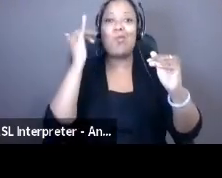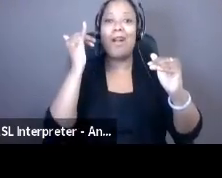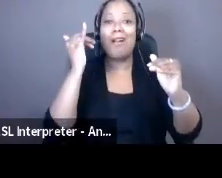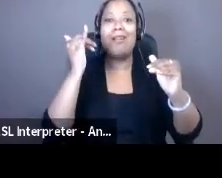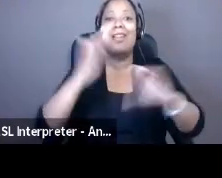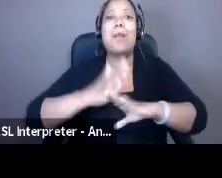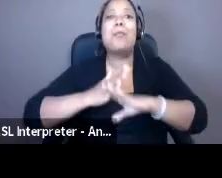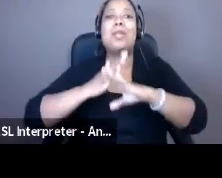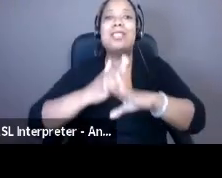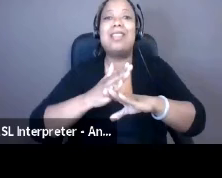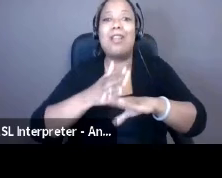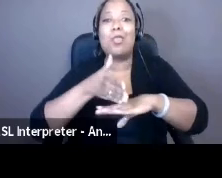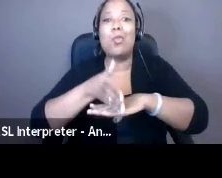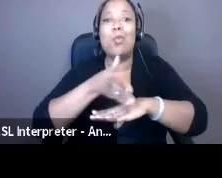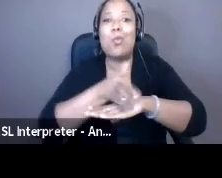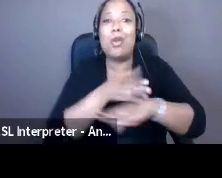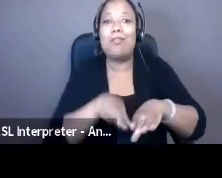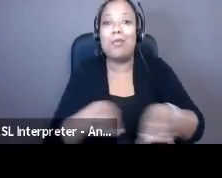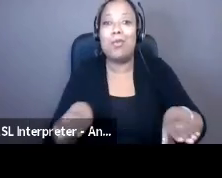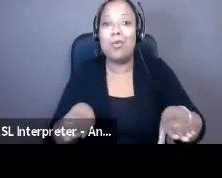ground or floodwater damage.